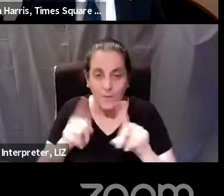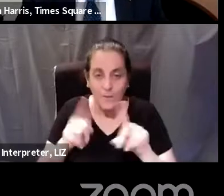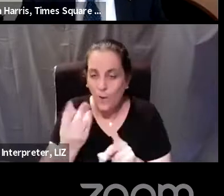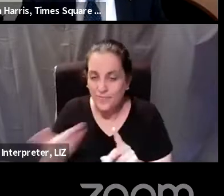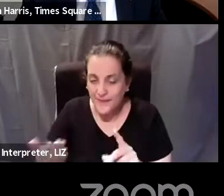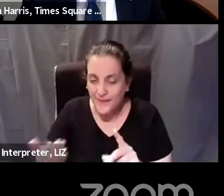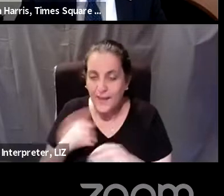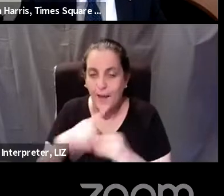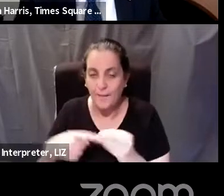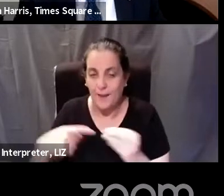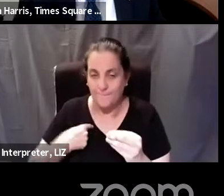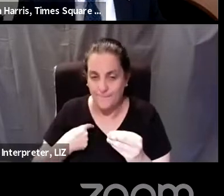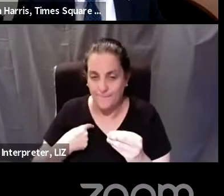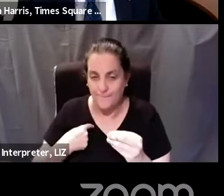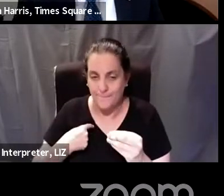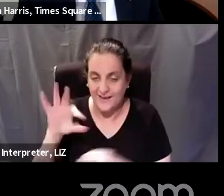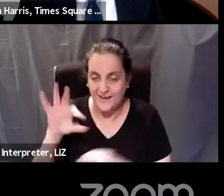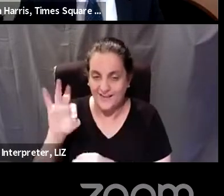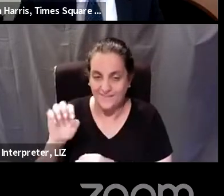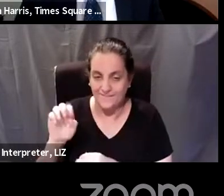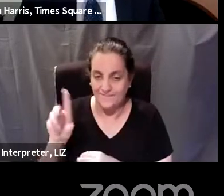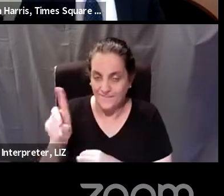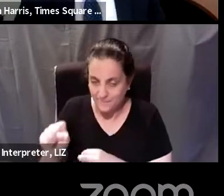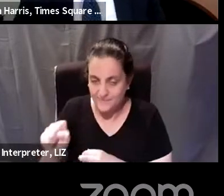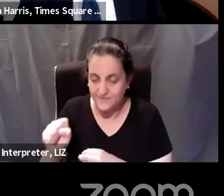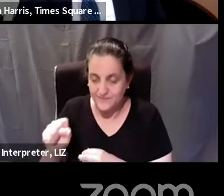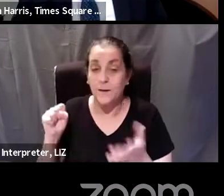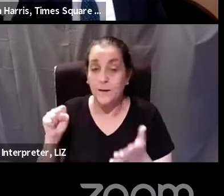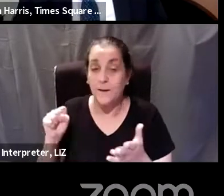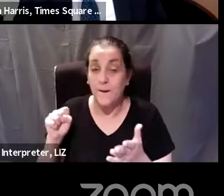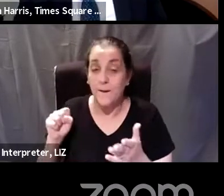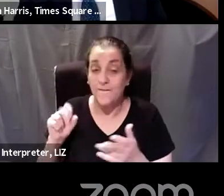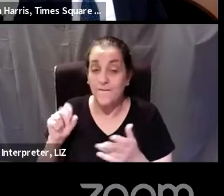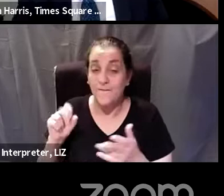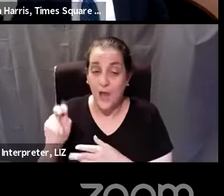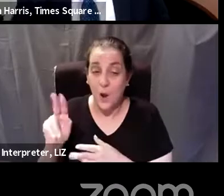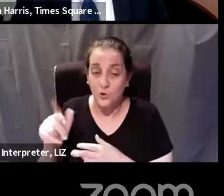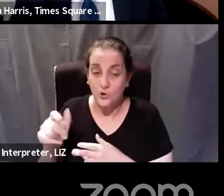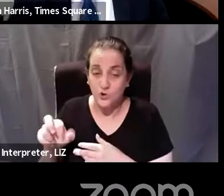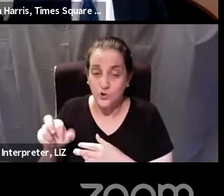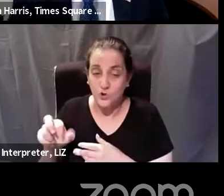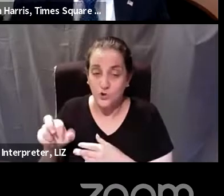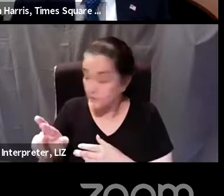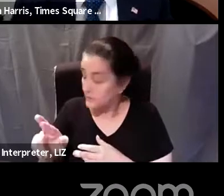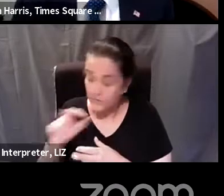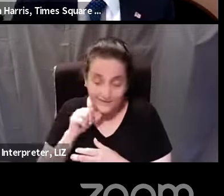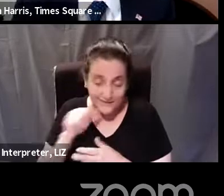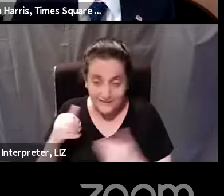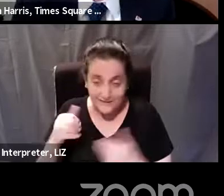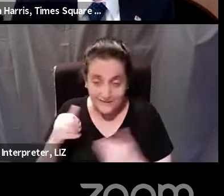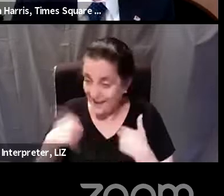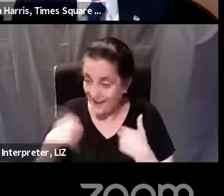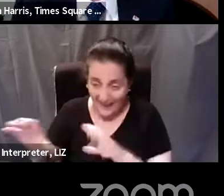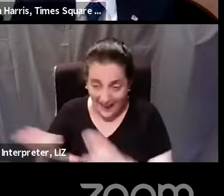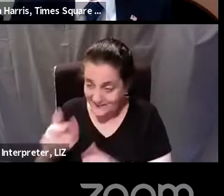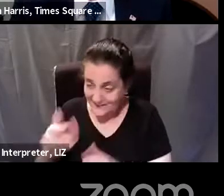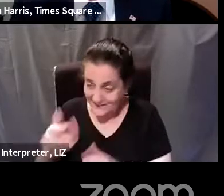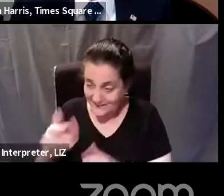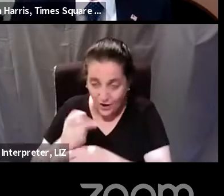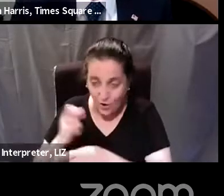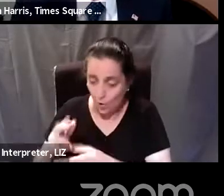city FEPS voucher was that it doesn't come with supportive services or any type of aftercare services. So